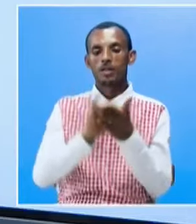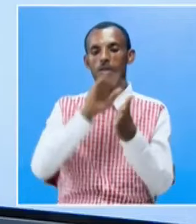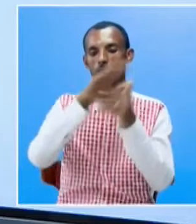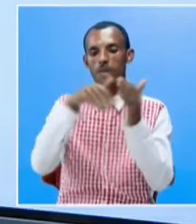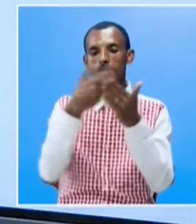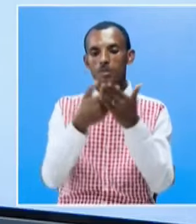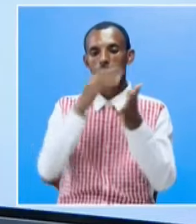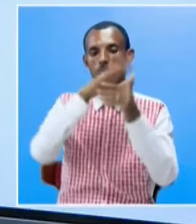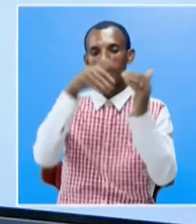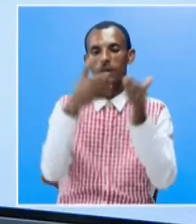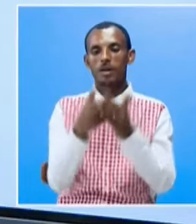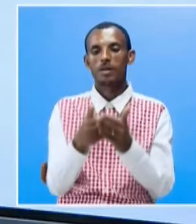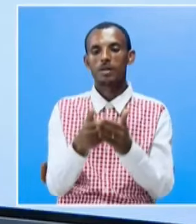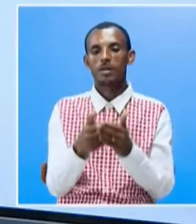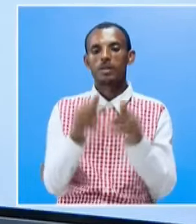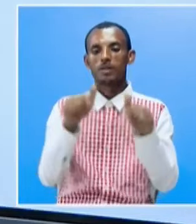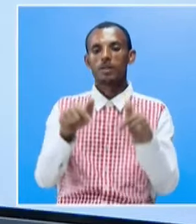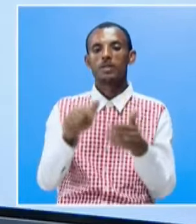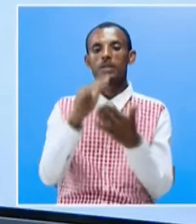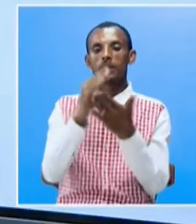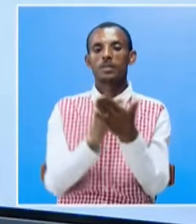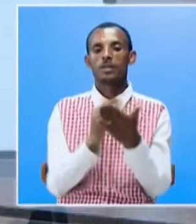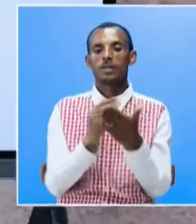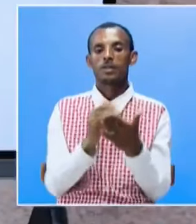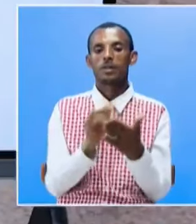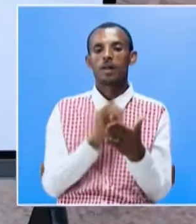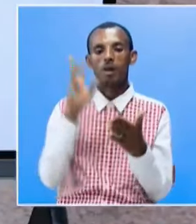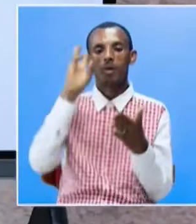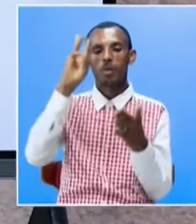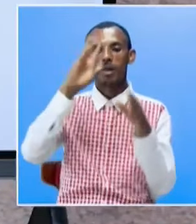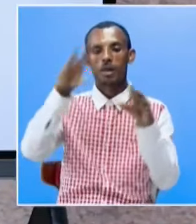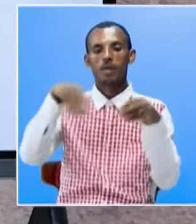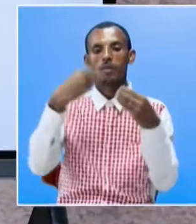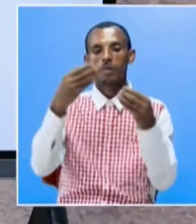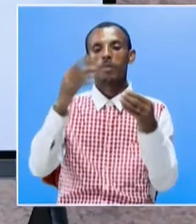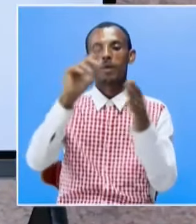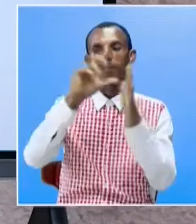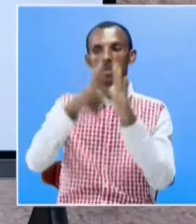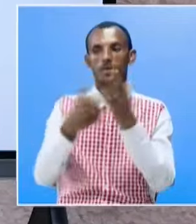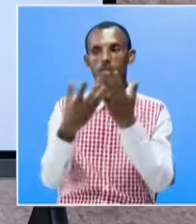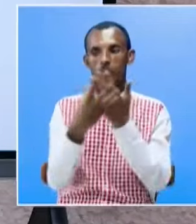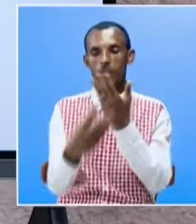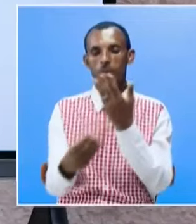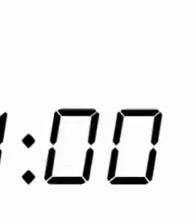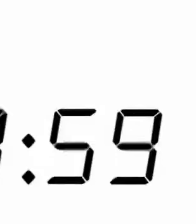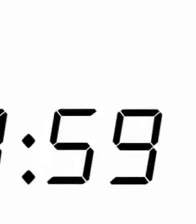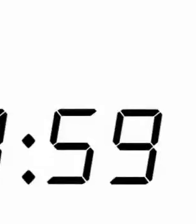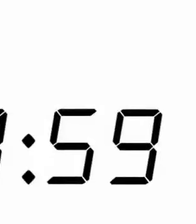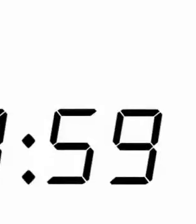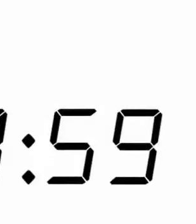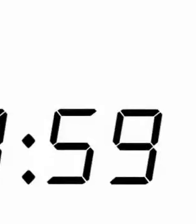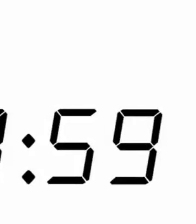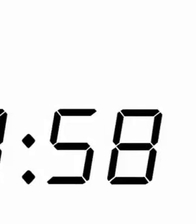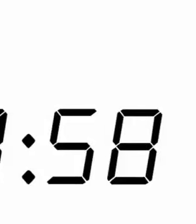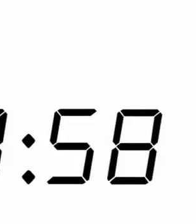is all about today's lesson. I will give you 1 minute to copy the question.